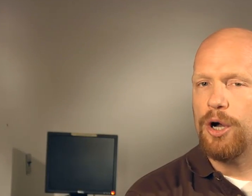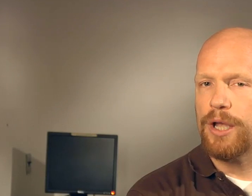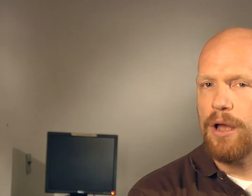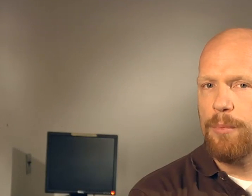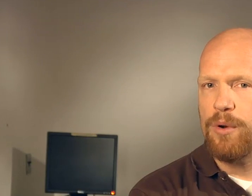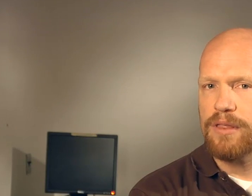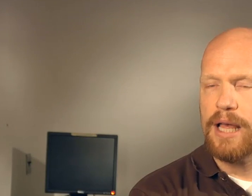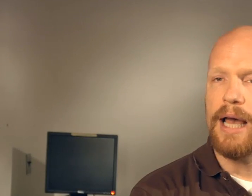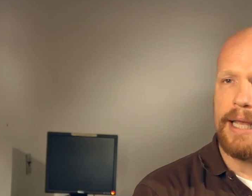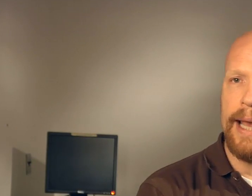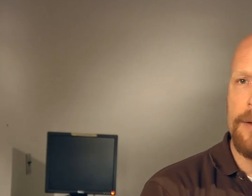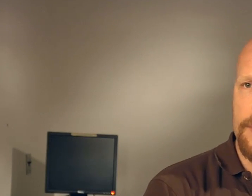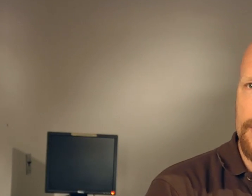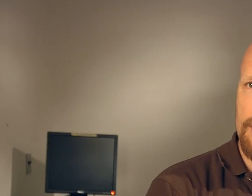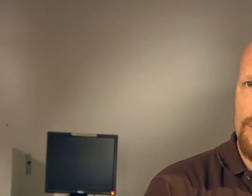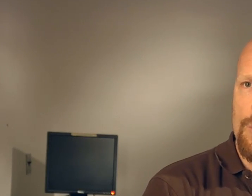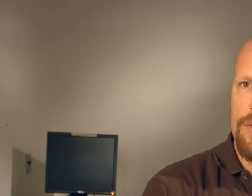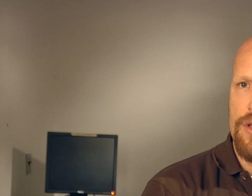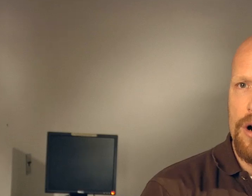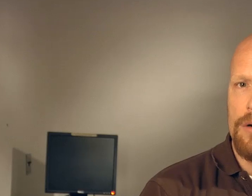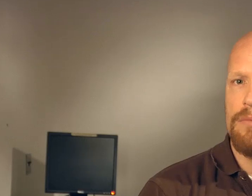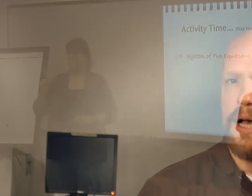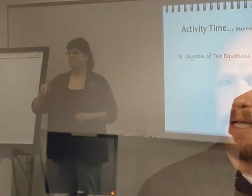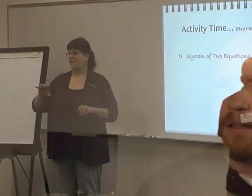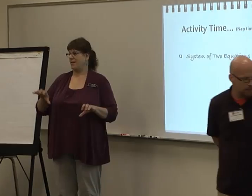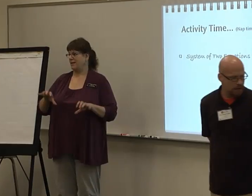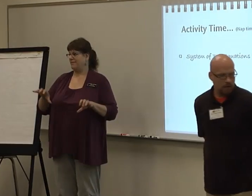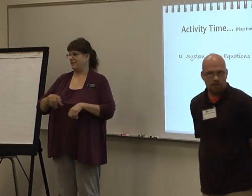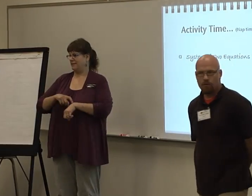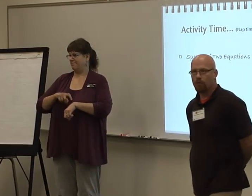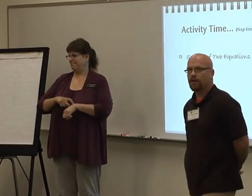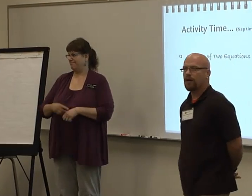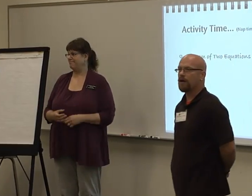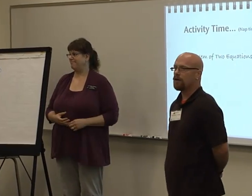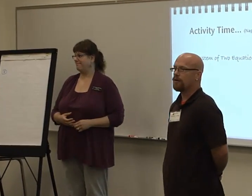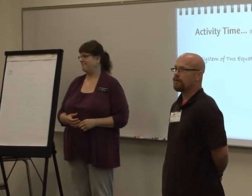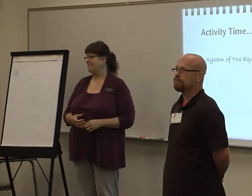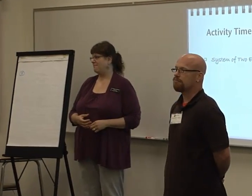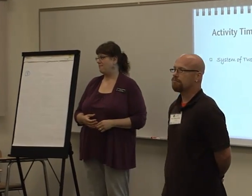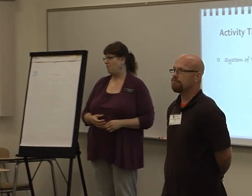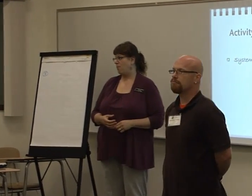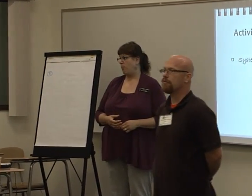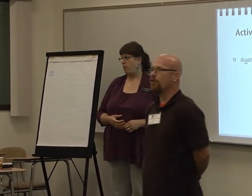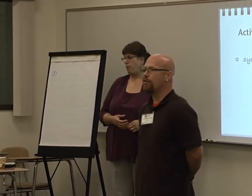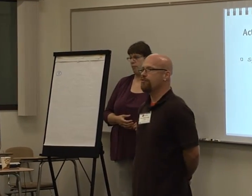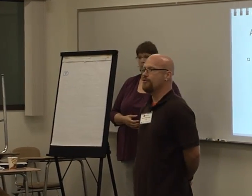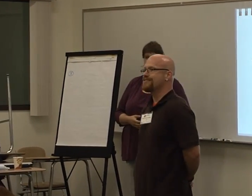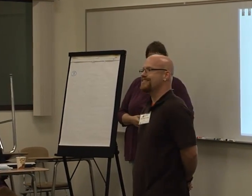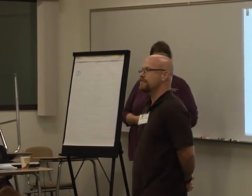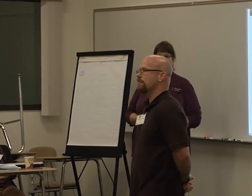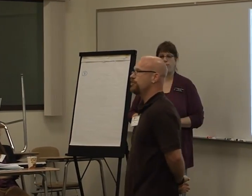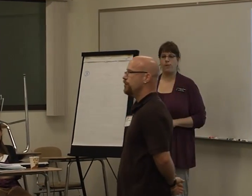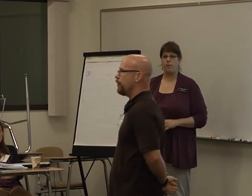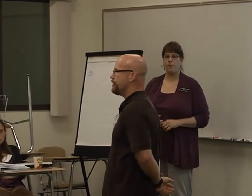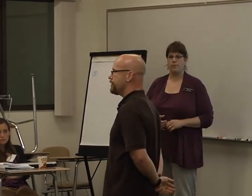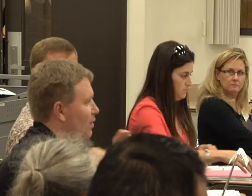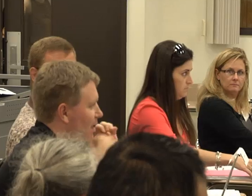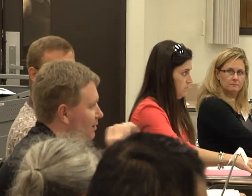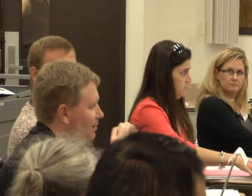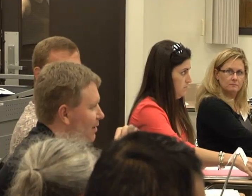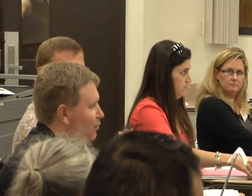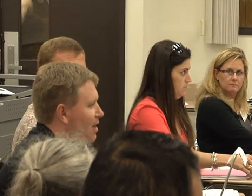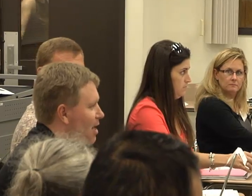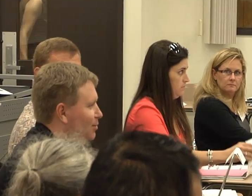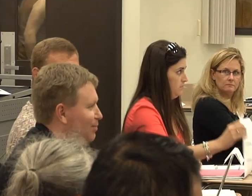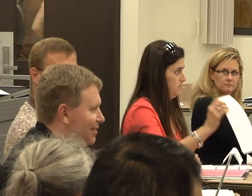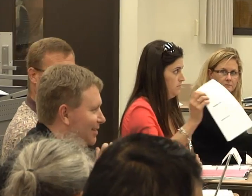I will be hooking up with Khan Academy with their online practice sets. We're gonna go through a system of two equations.